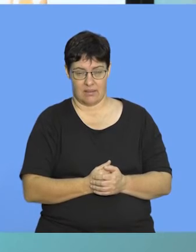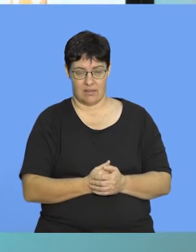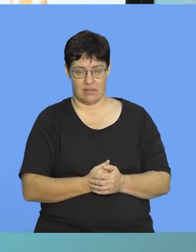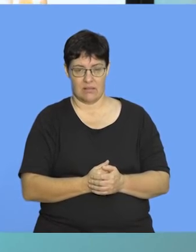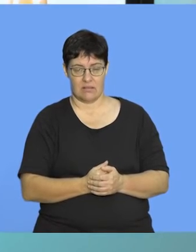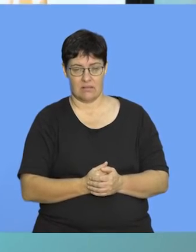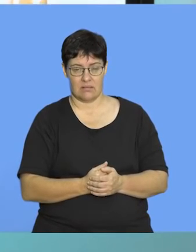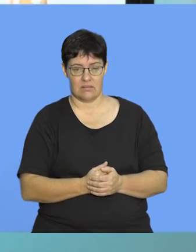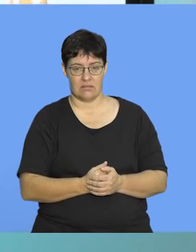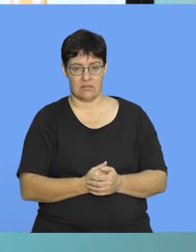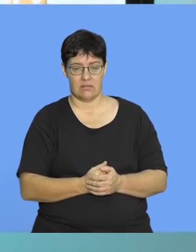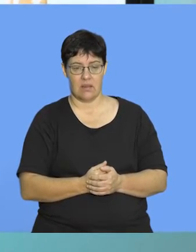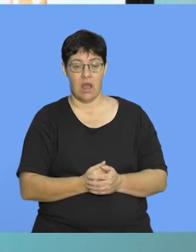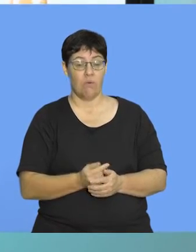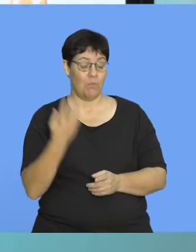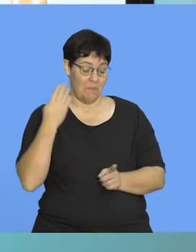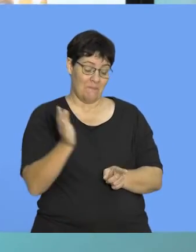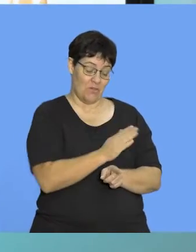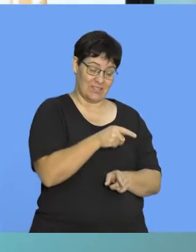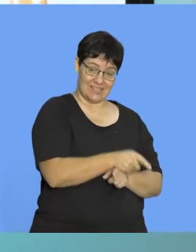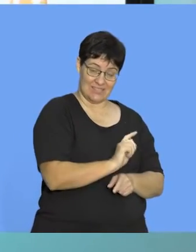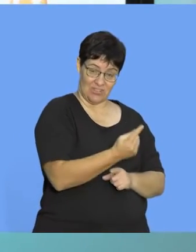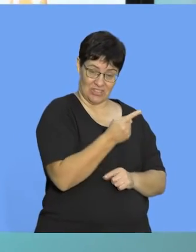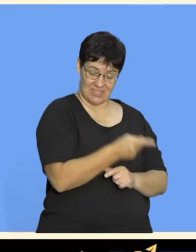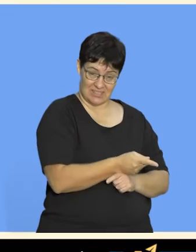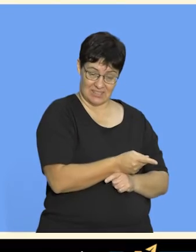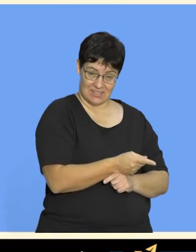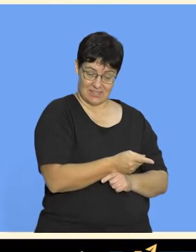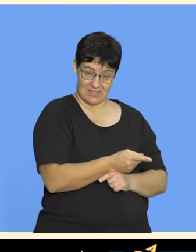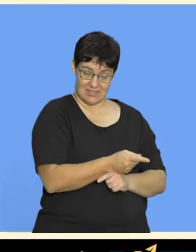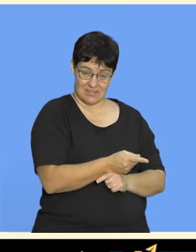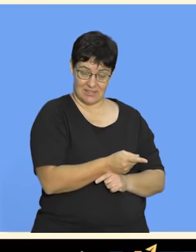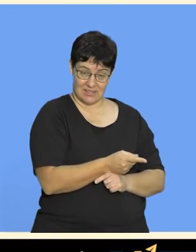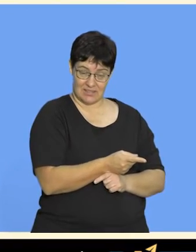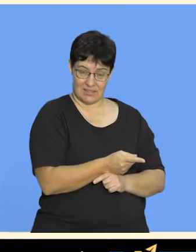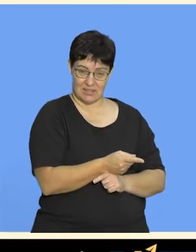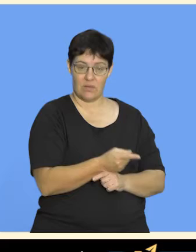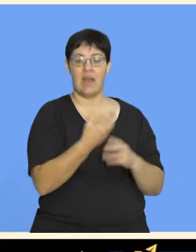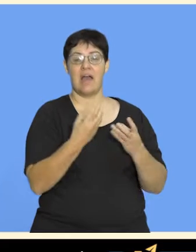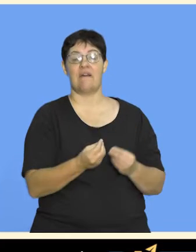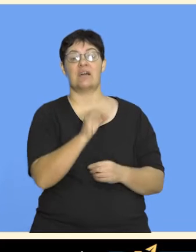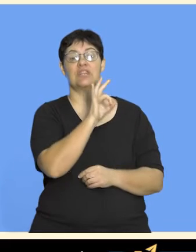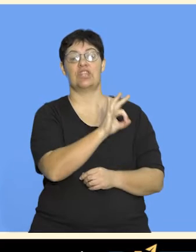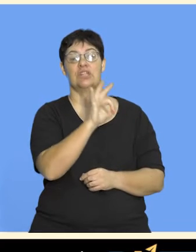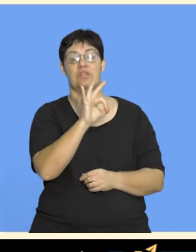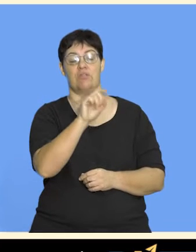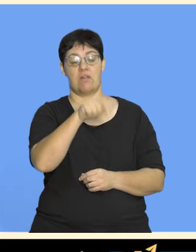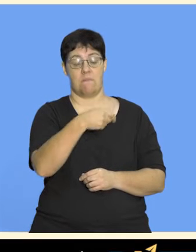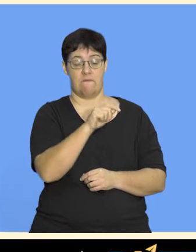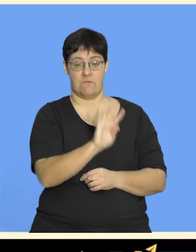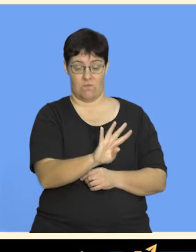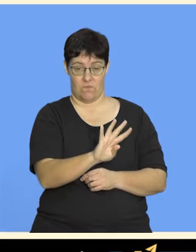Compared to the first one, the first time we did this, we had